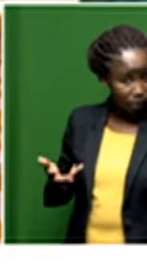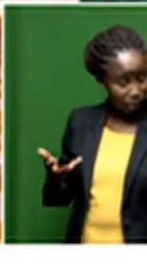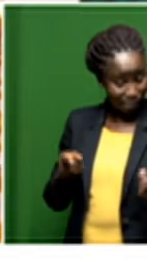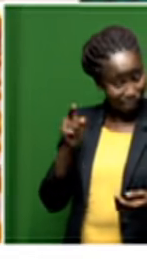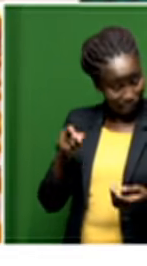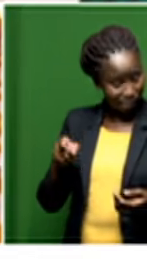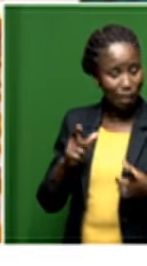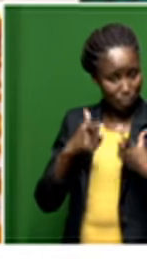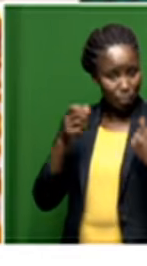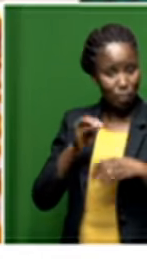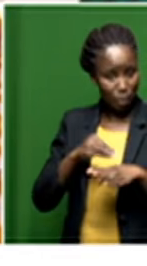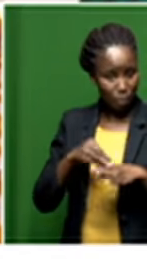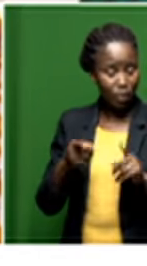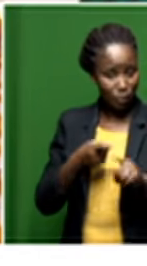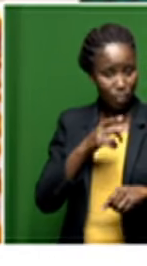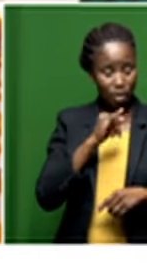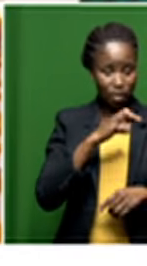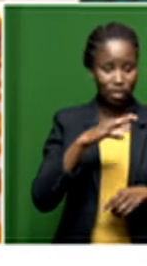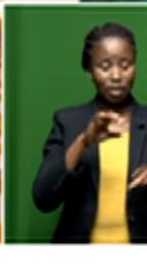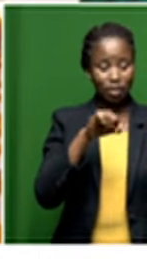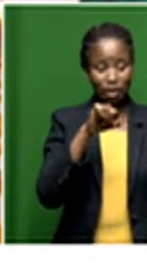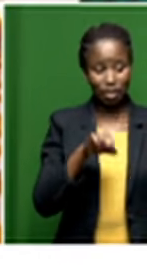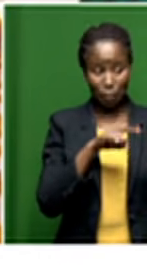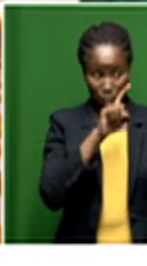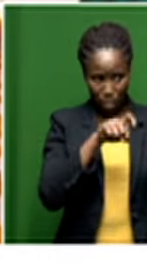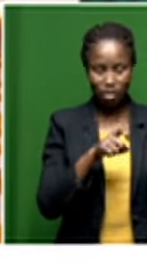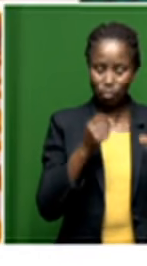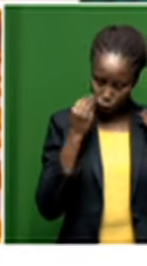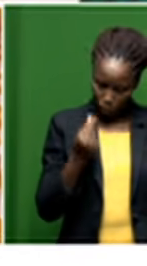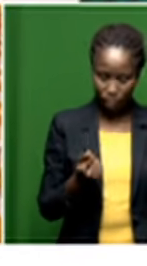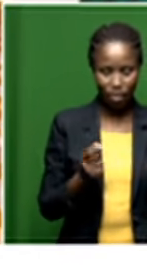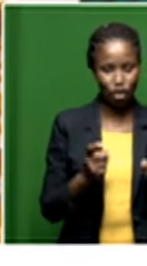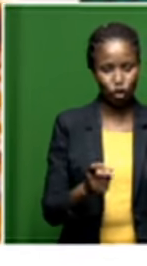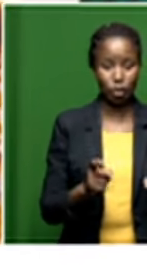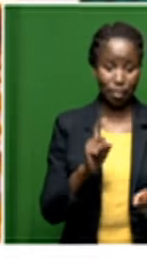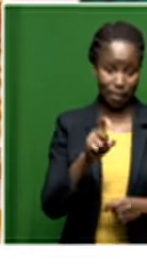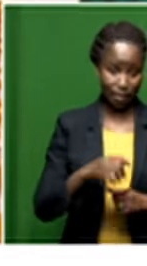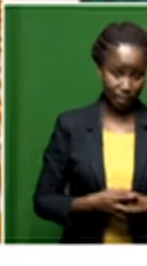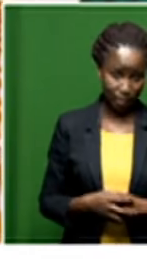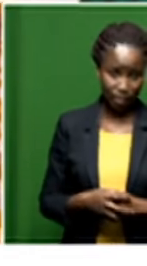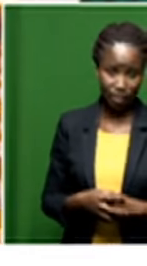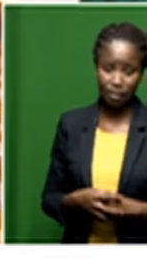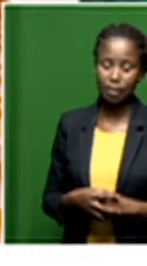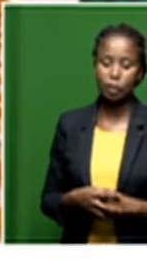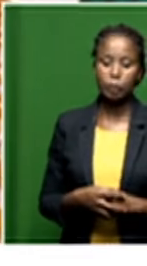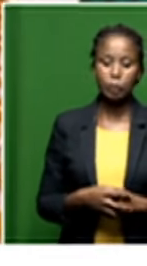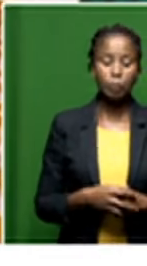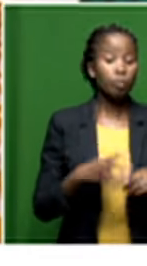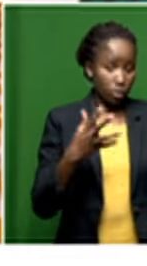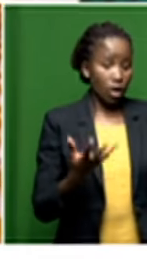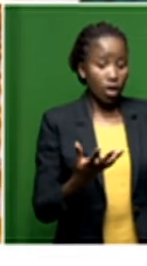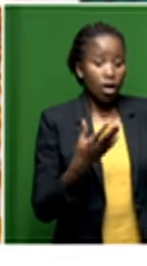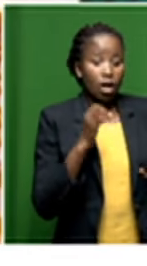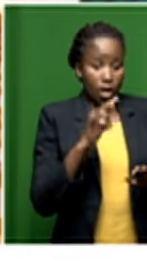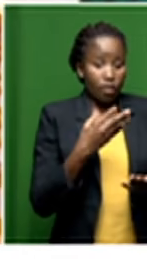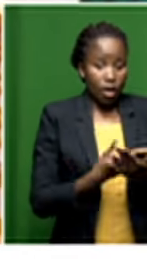glaring issue within the electoral system, perhaps that needs to urgently be addressed with the IEC. Well, maybe if I wear another cap,